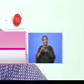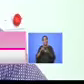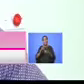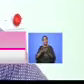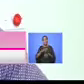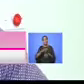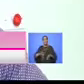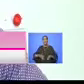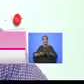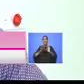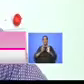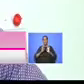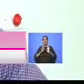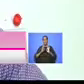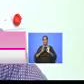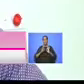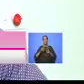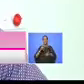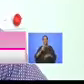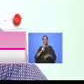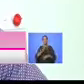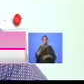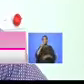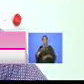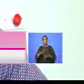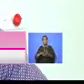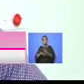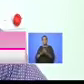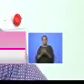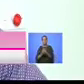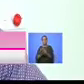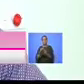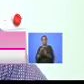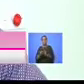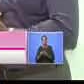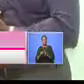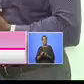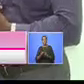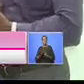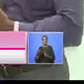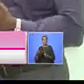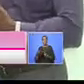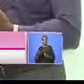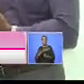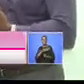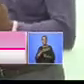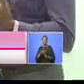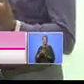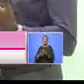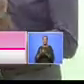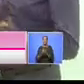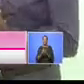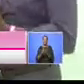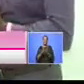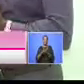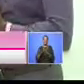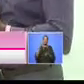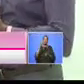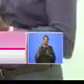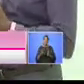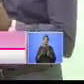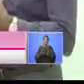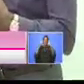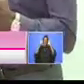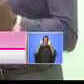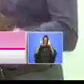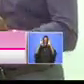suicide. So we need to deal with this issue. We need to act now, and we need to act fast. The leading physician believes education is the best weapon